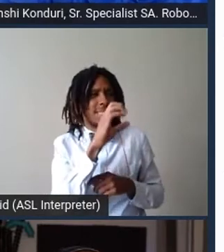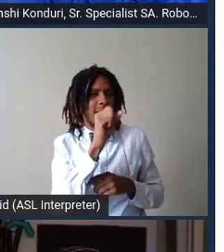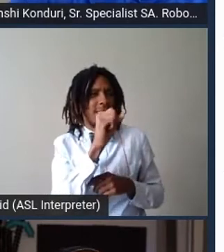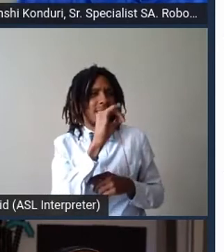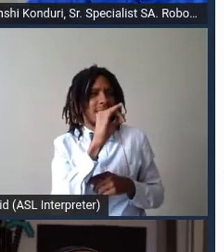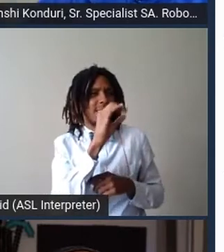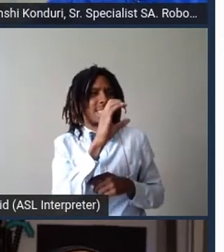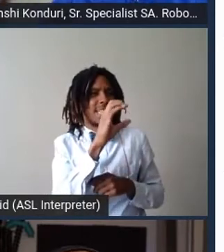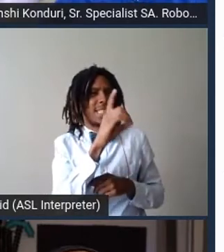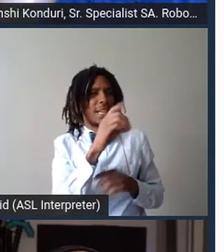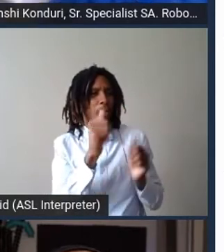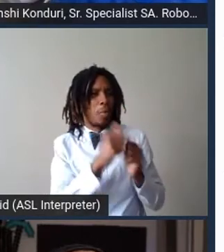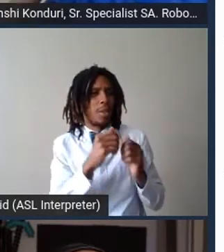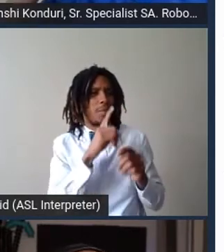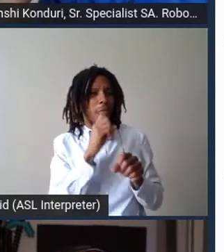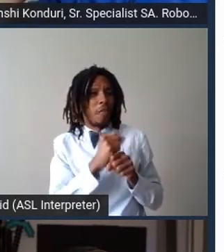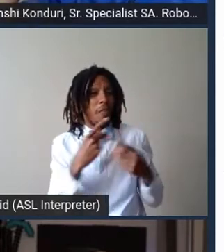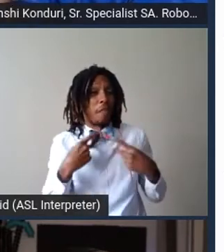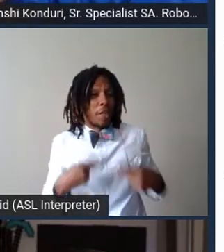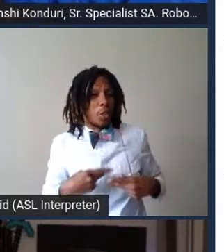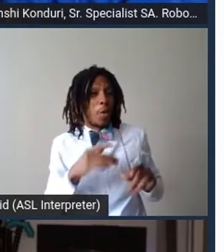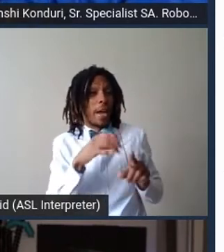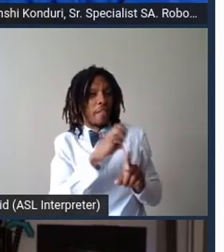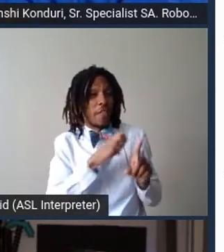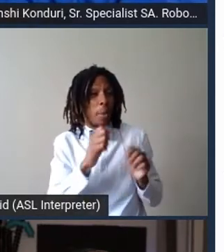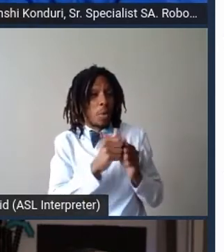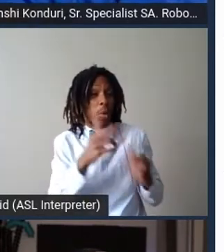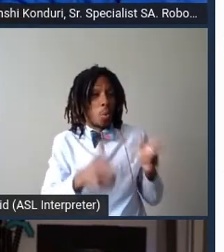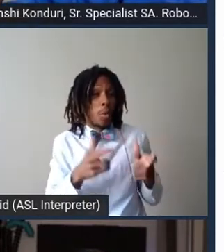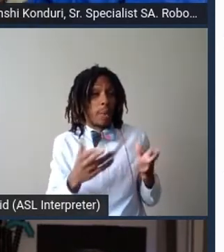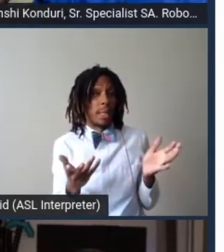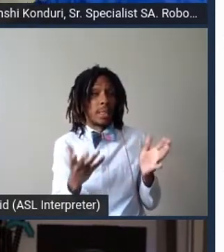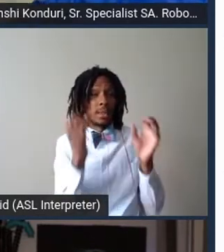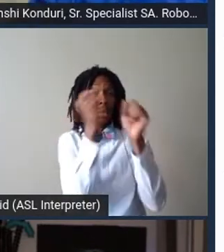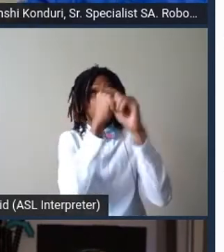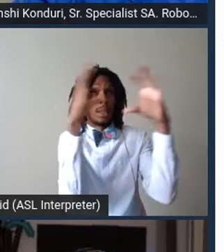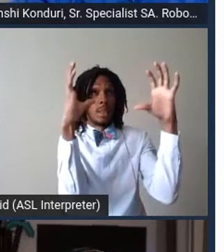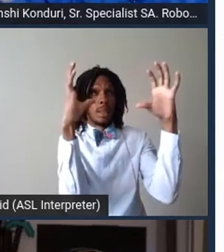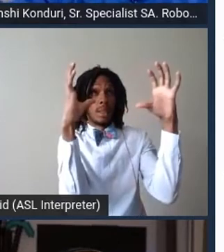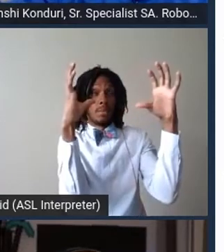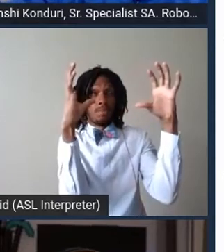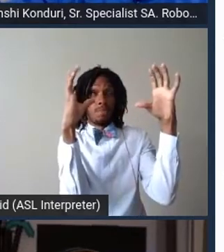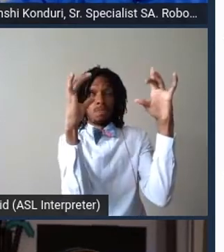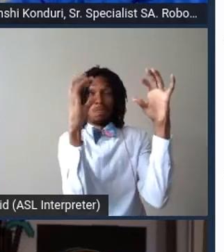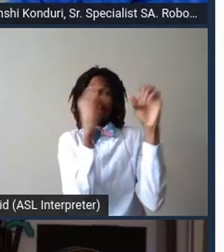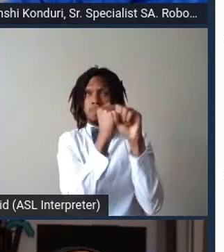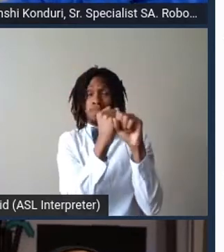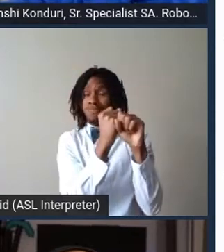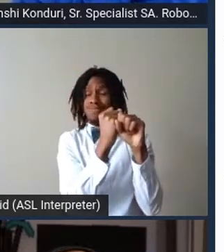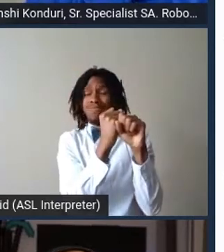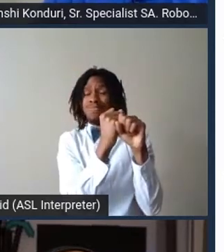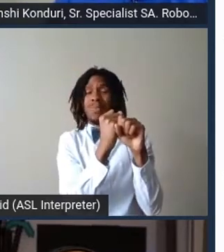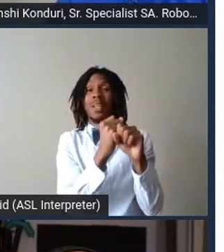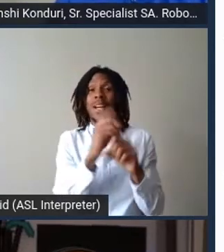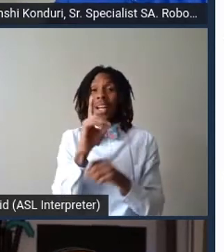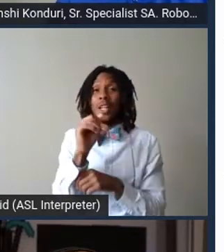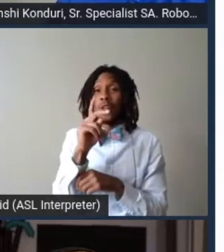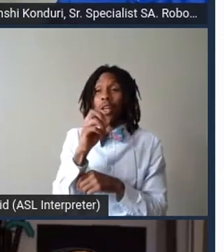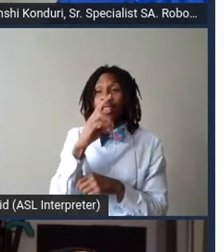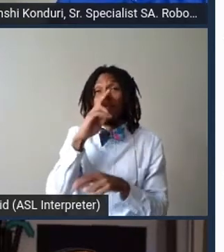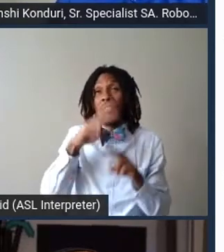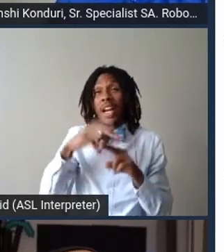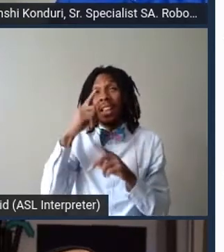with robots for a physical environment. Like that just isn't even. Yeah. Yeah, it's fun to think about that, like